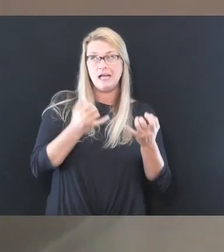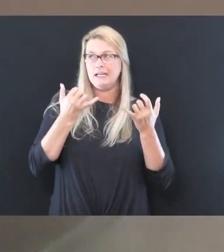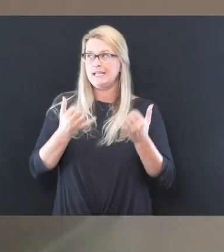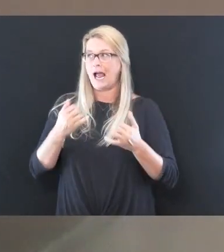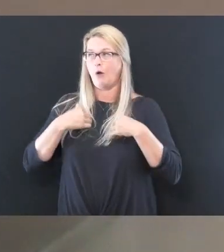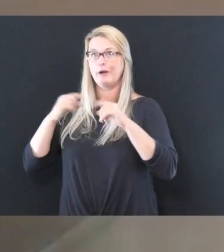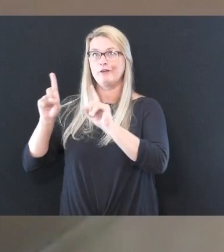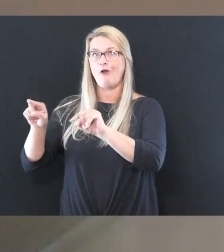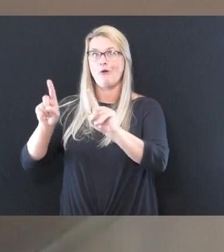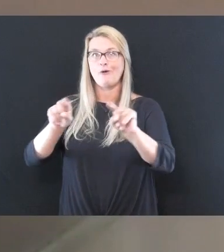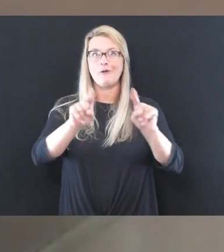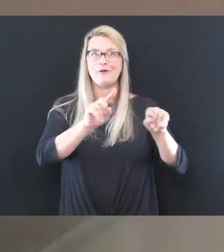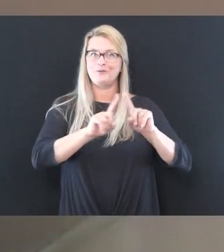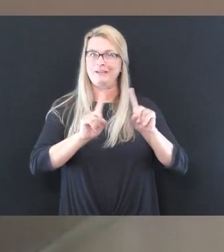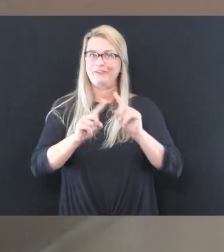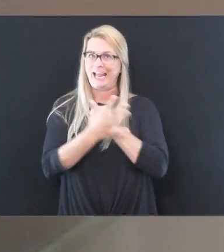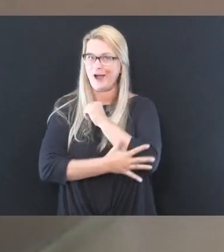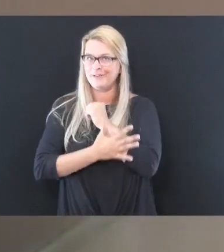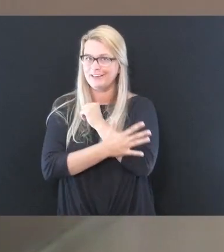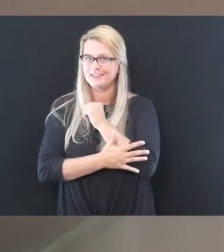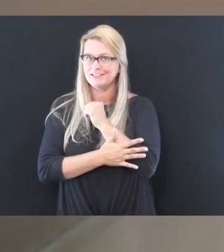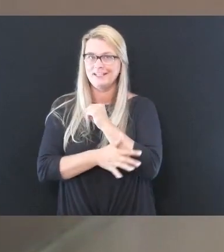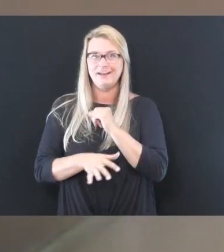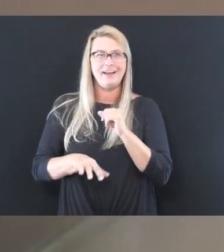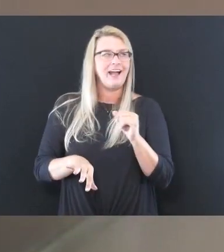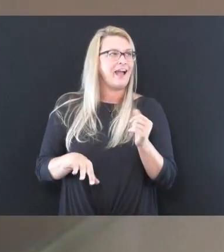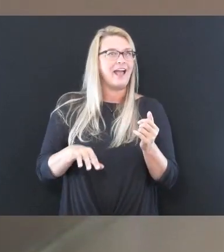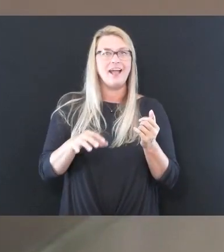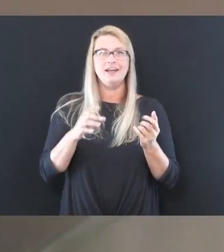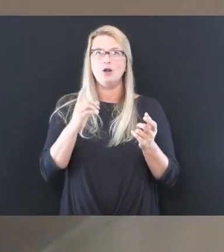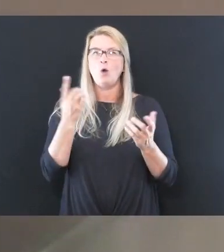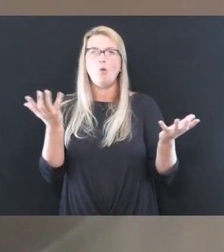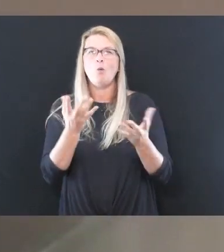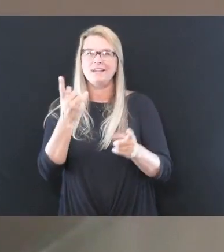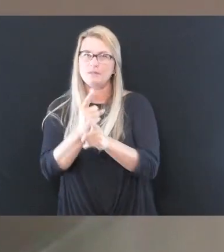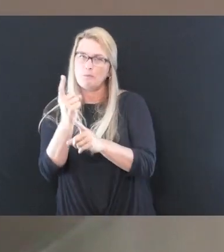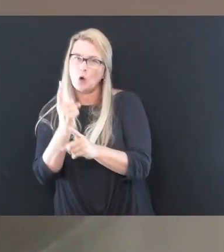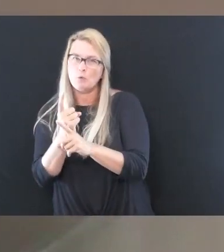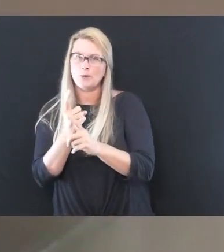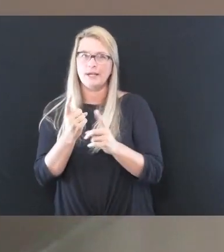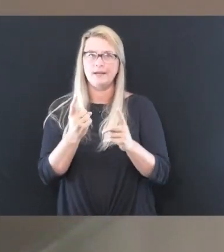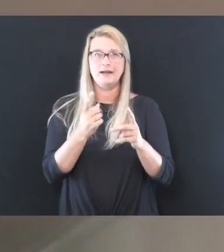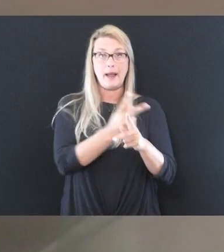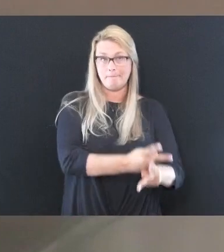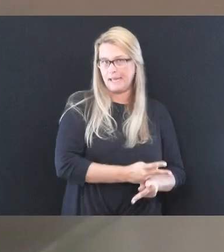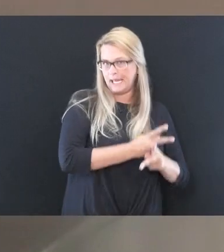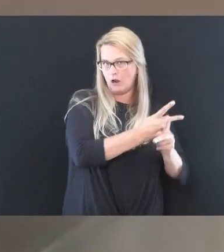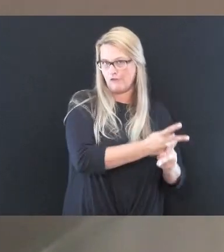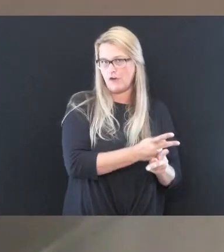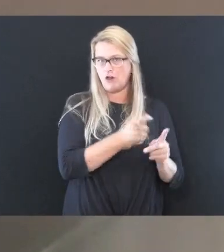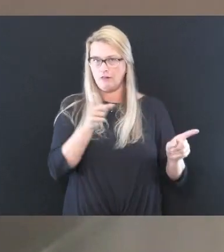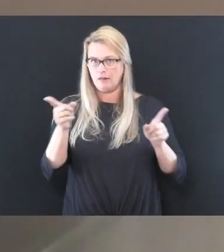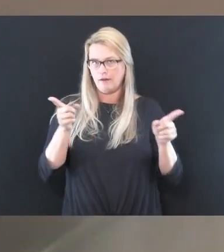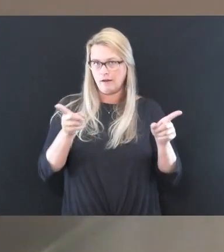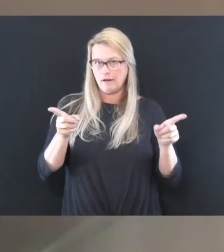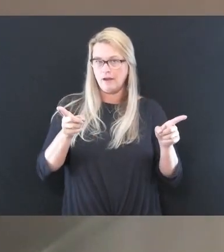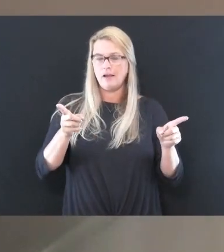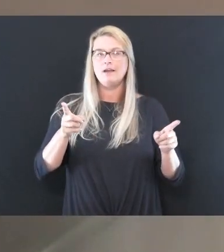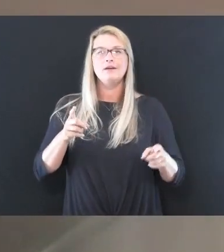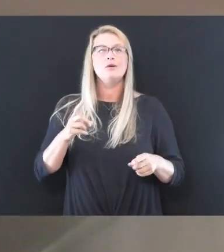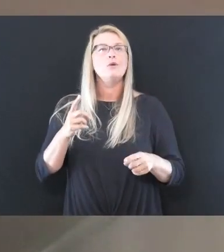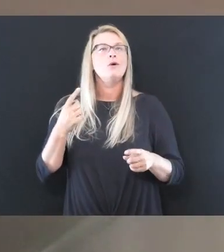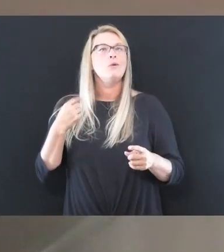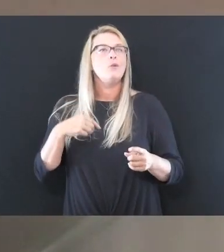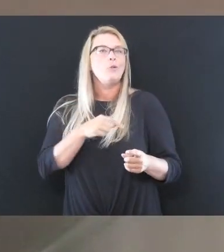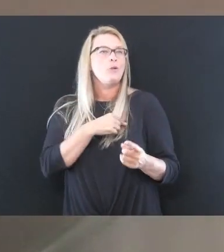counties, and the appropriate quarantining to be careful, as Dr. Amjad said. And I think that what